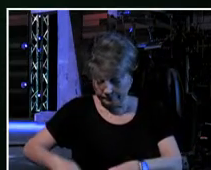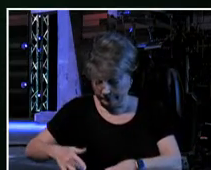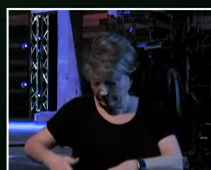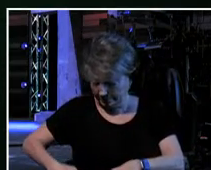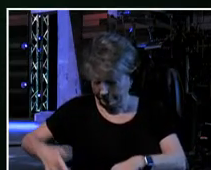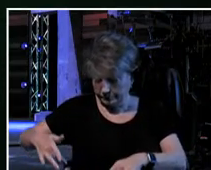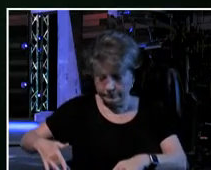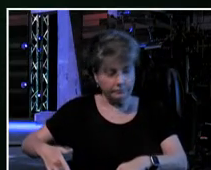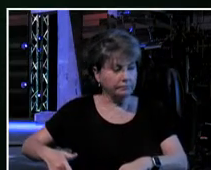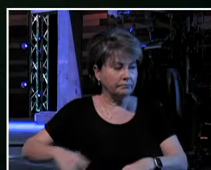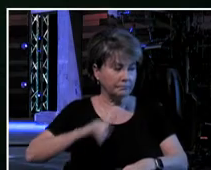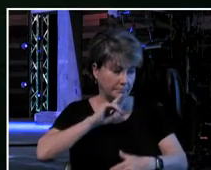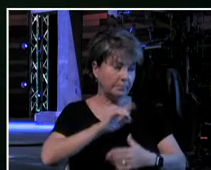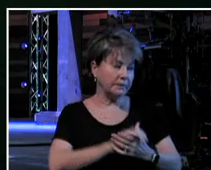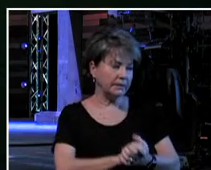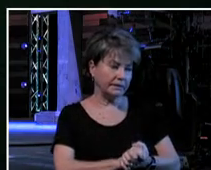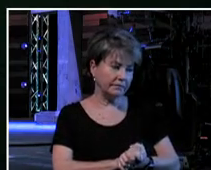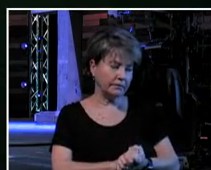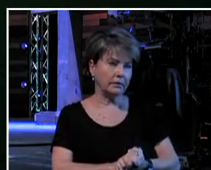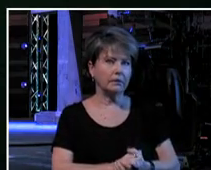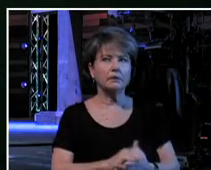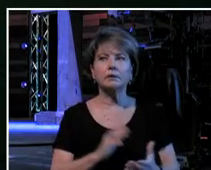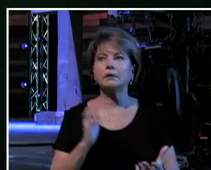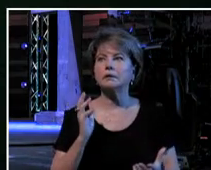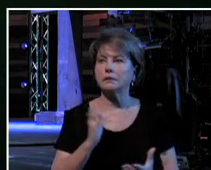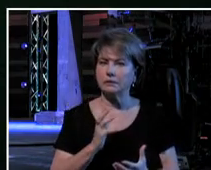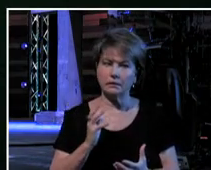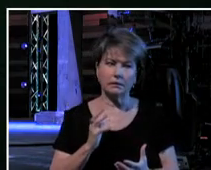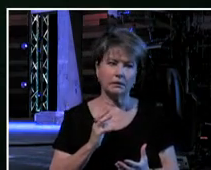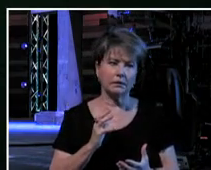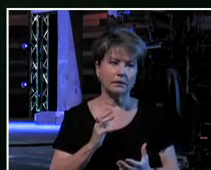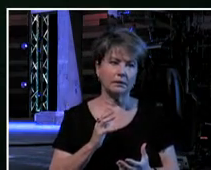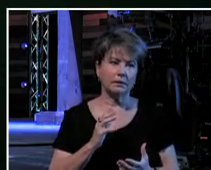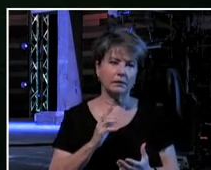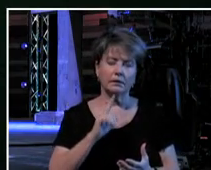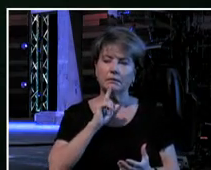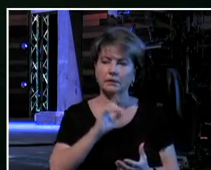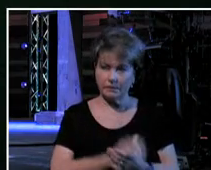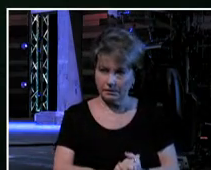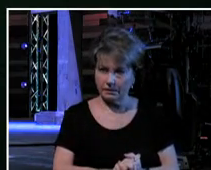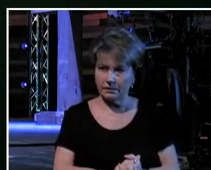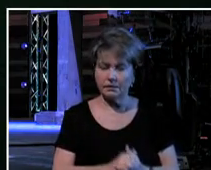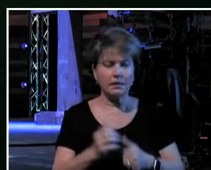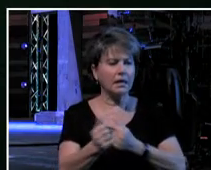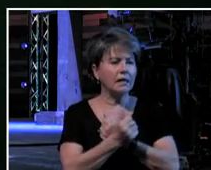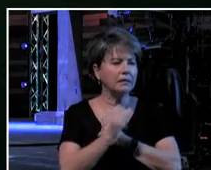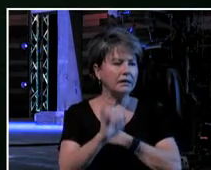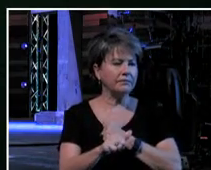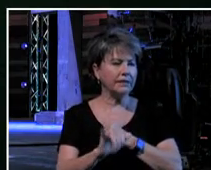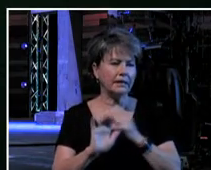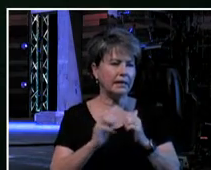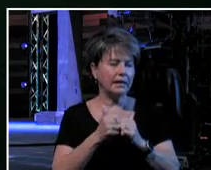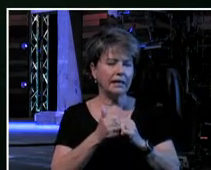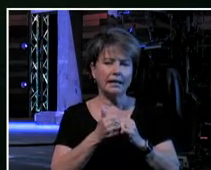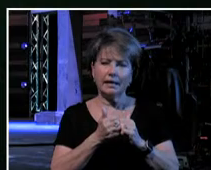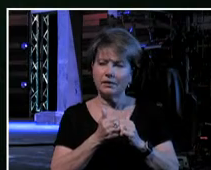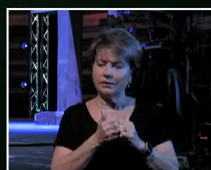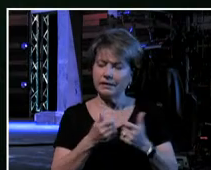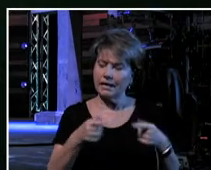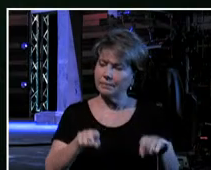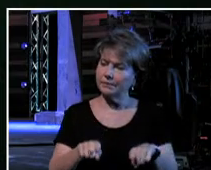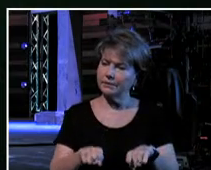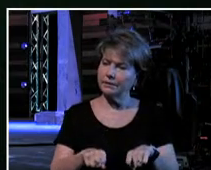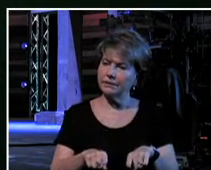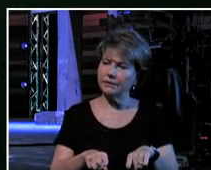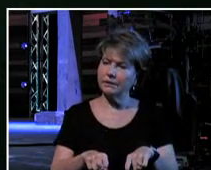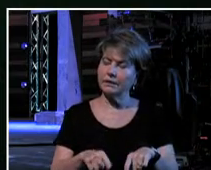disbelieve, but believe. Disbelieve, but believe. I love that, how the Greek sounds in it. It takes me back to going